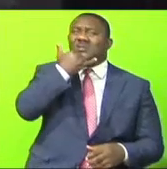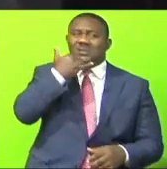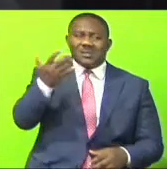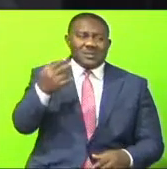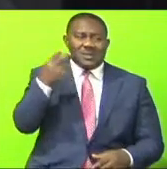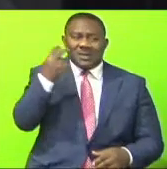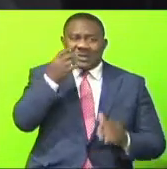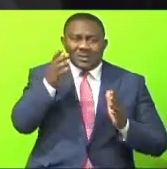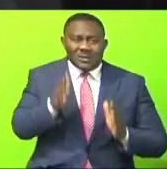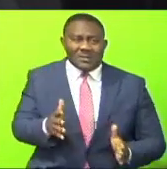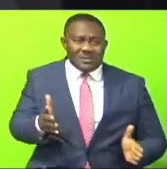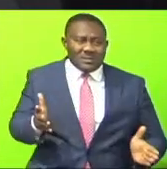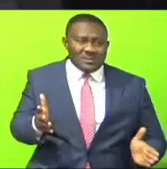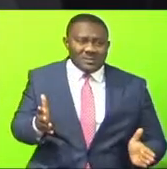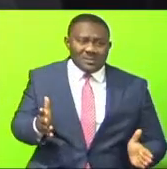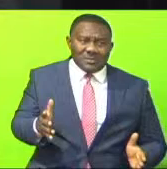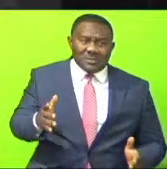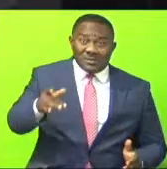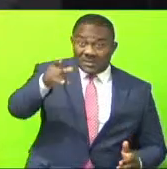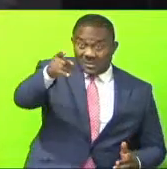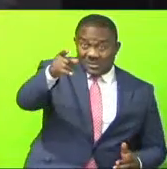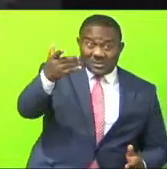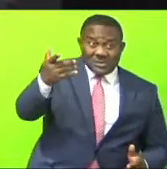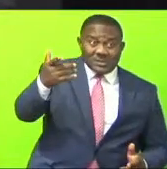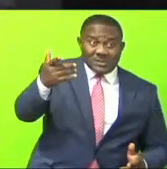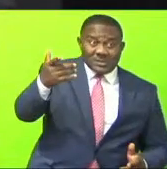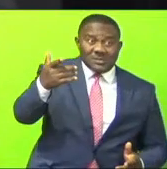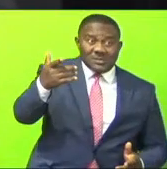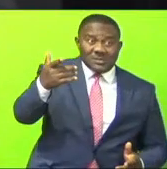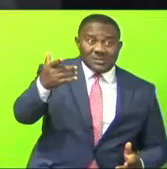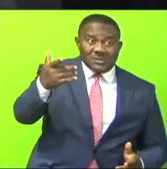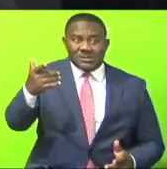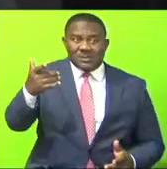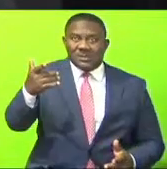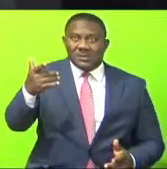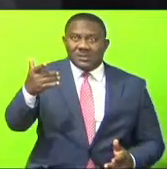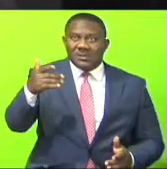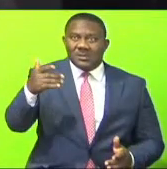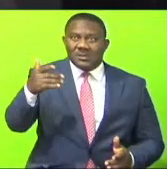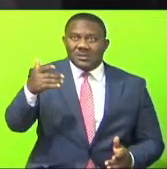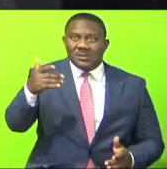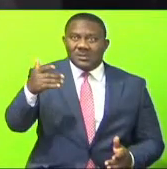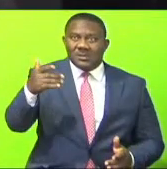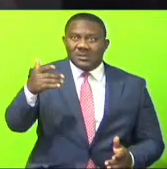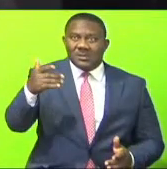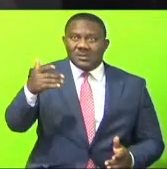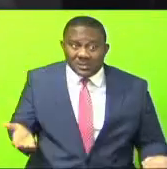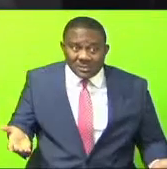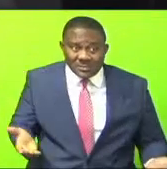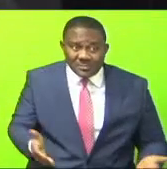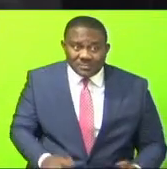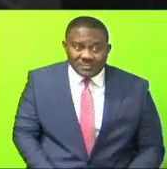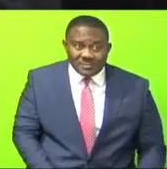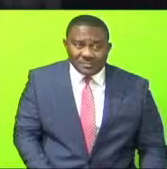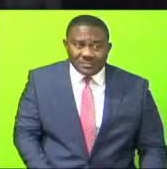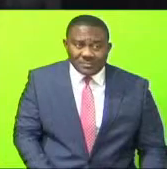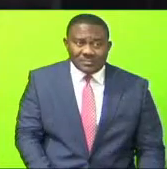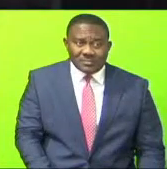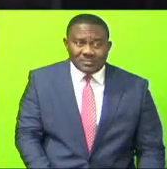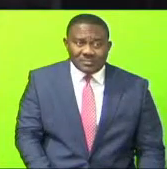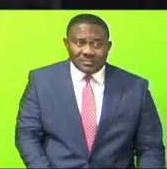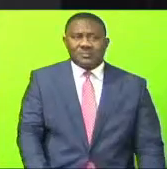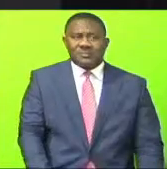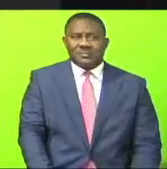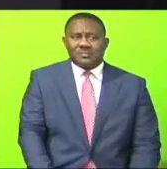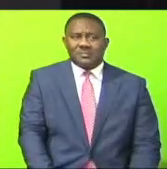speaker, this Right Honorable Speaker should repeat it. You understand? The Speaker is